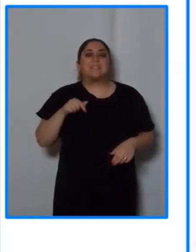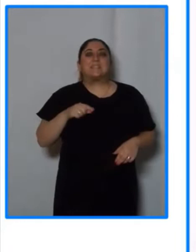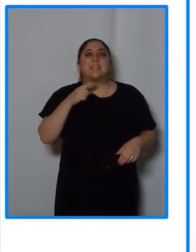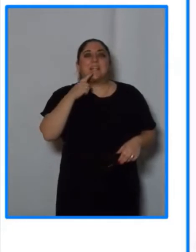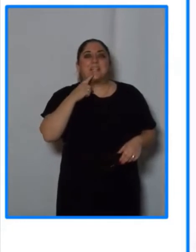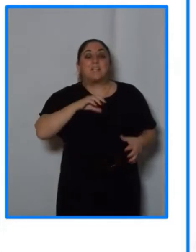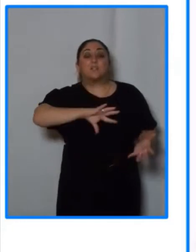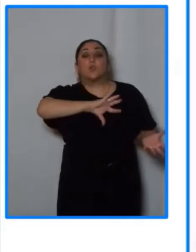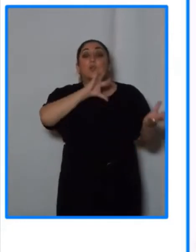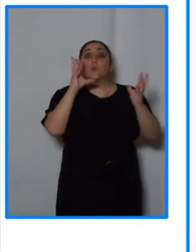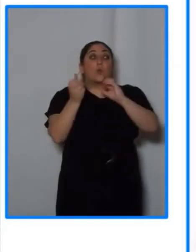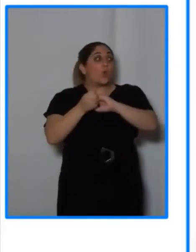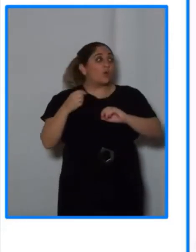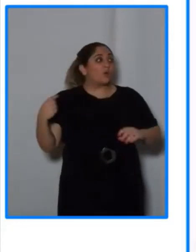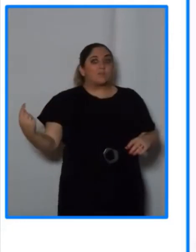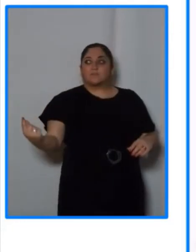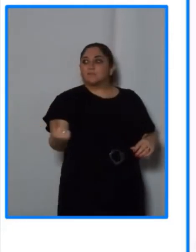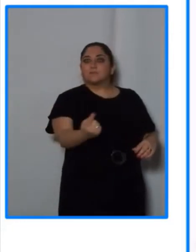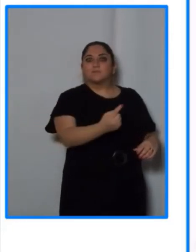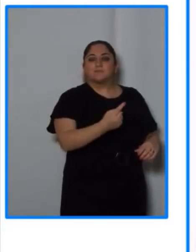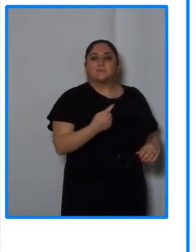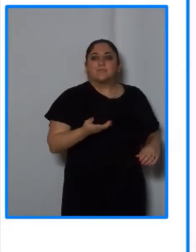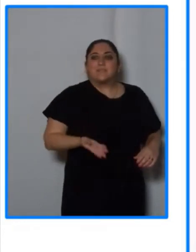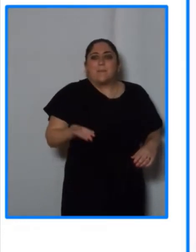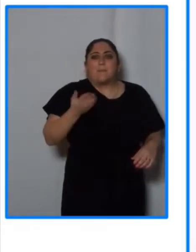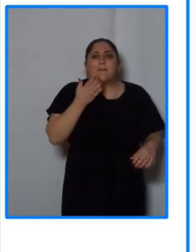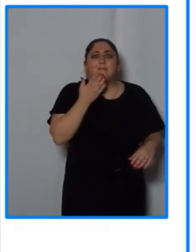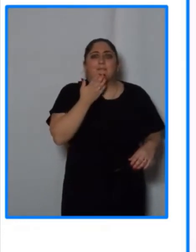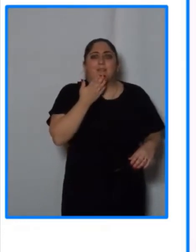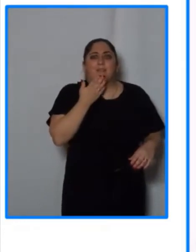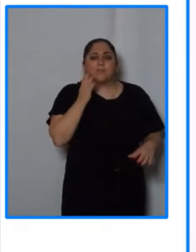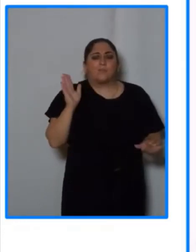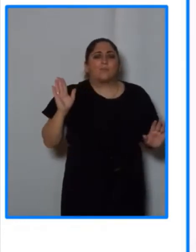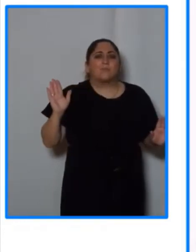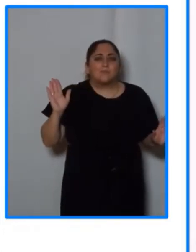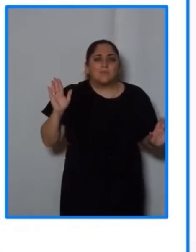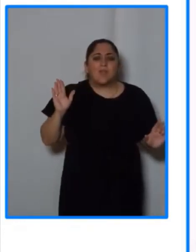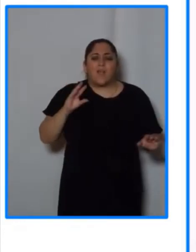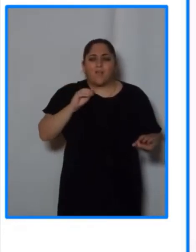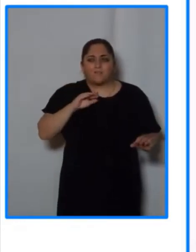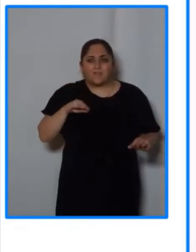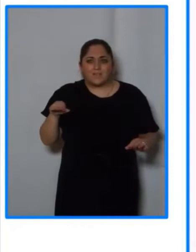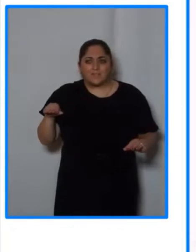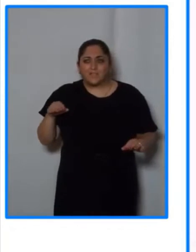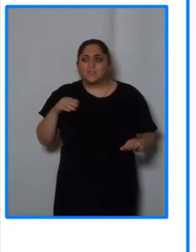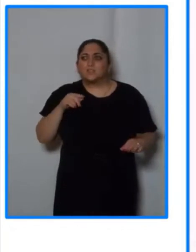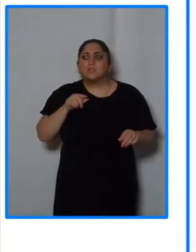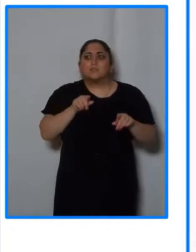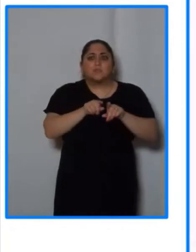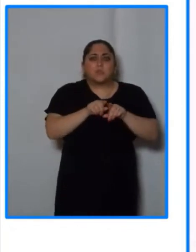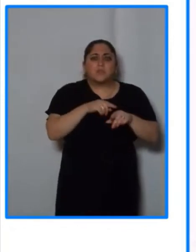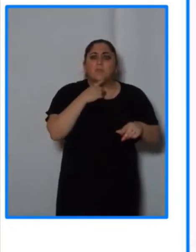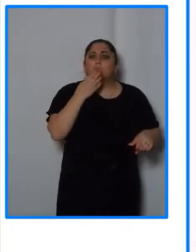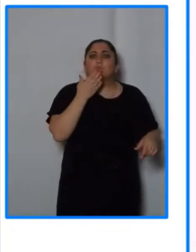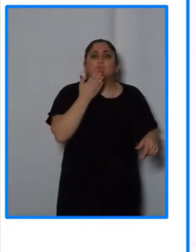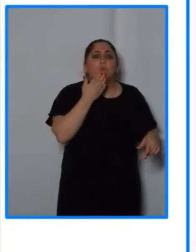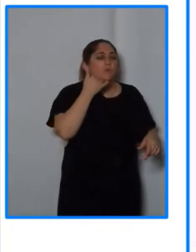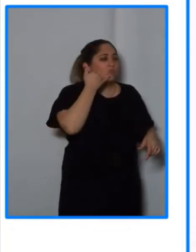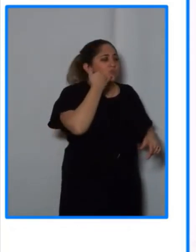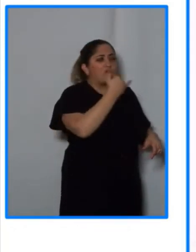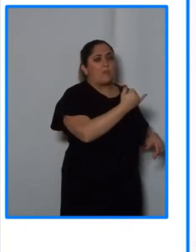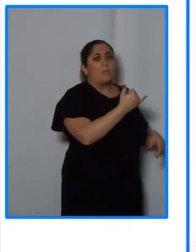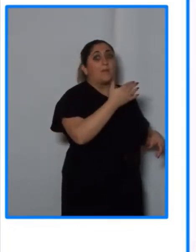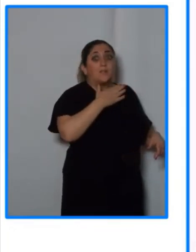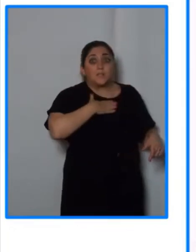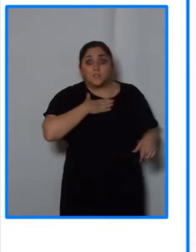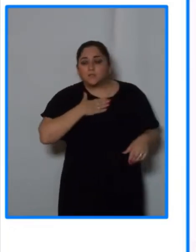all of us, we have also preferences. Someone might be most comfortable doing a phone call, and I